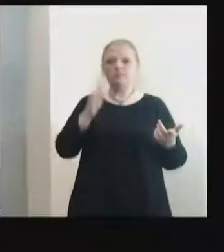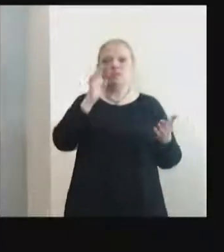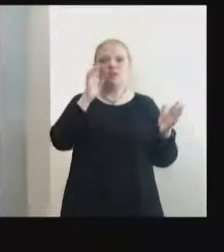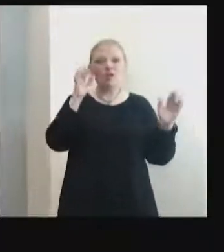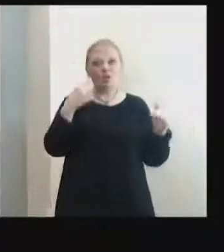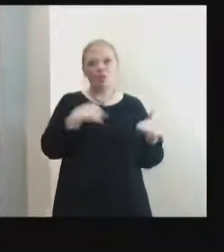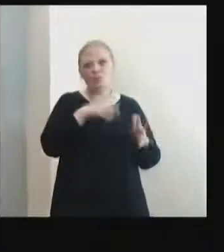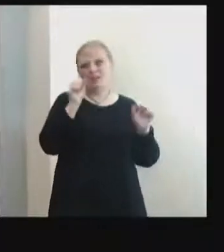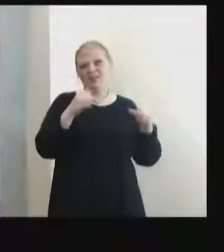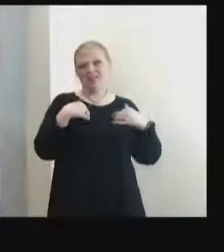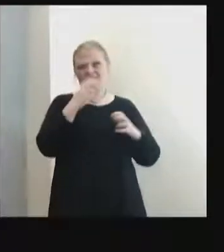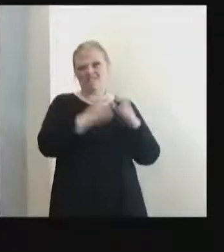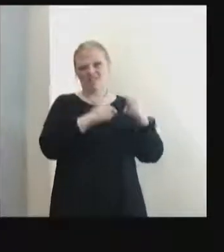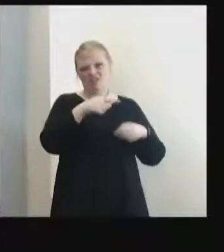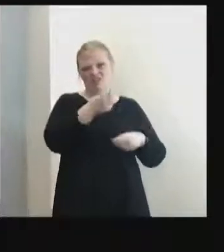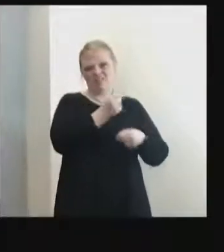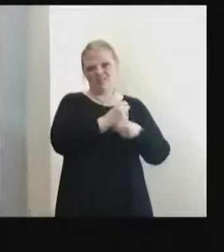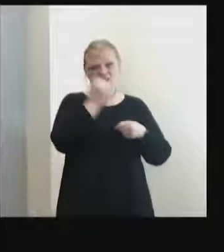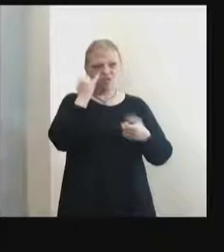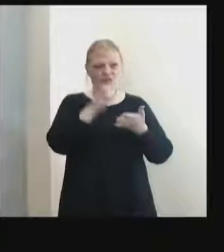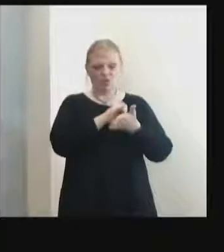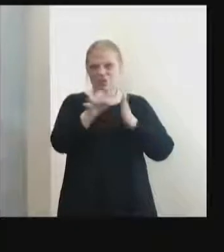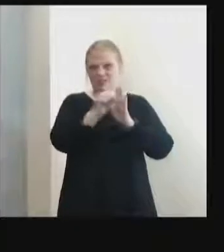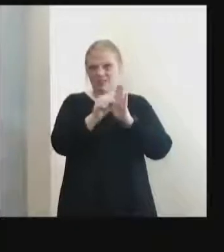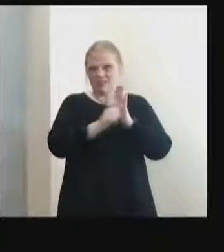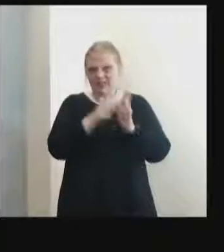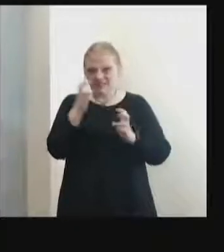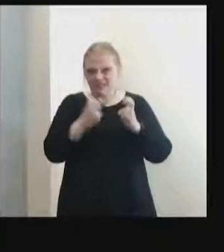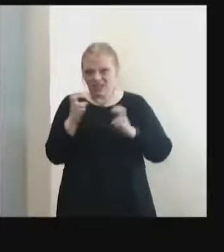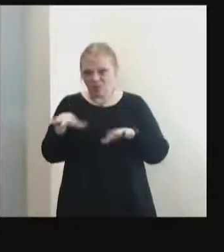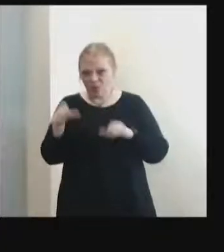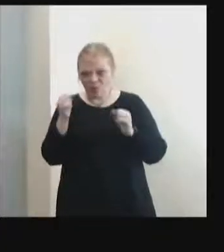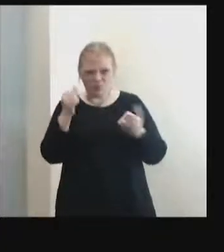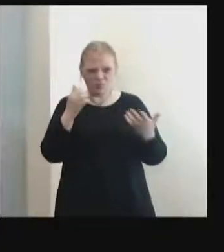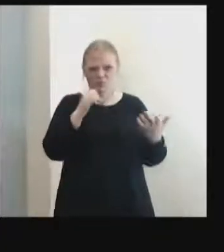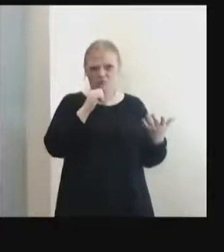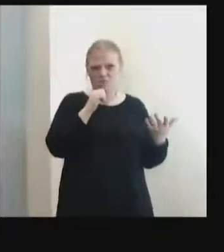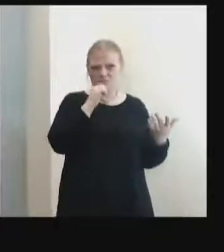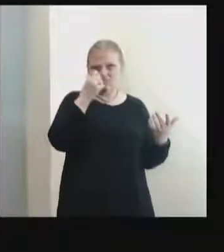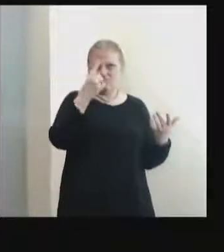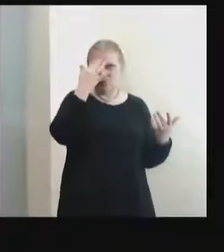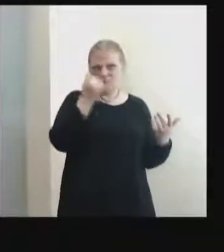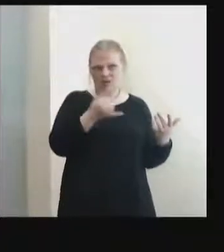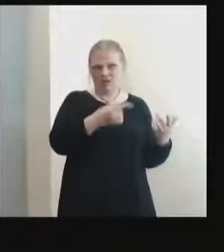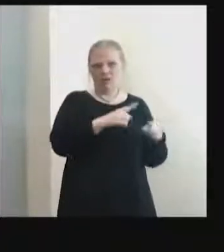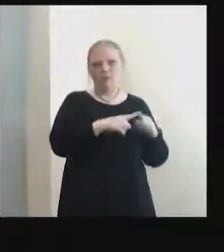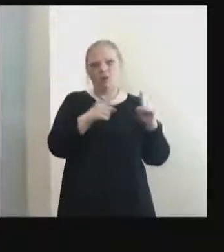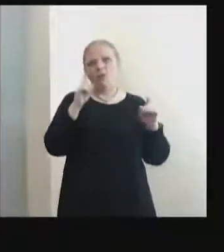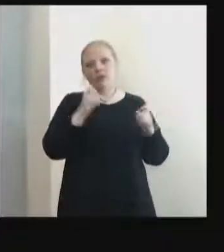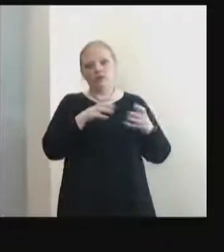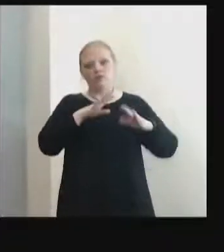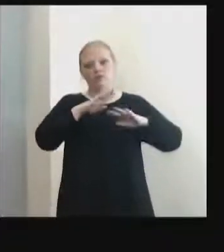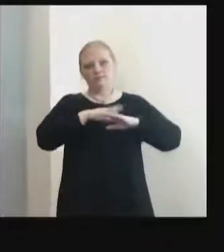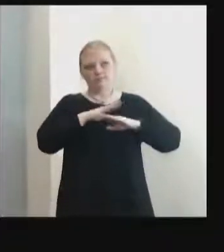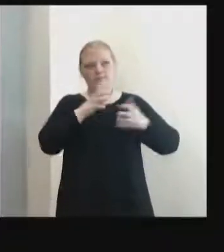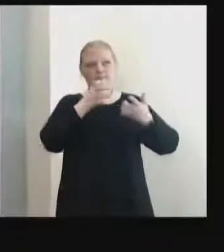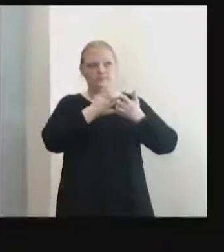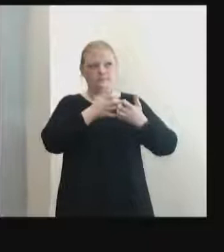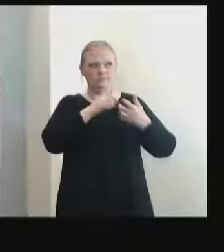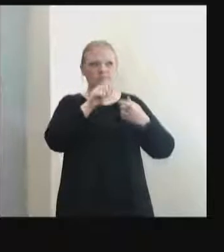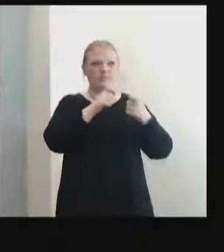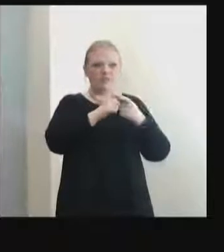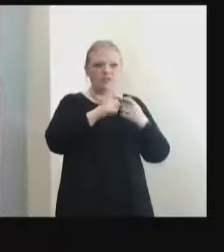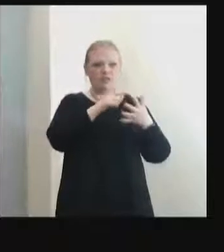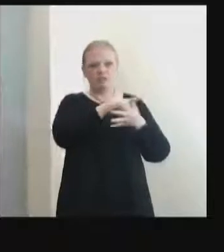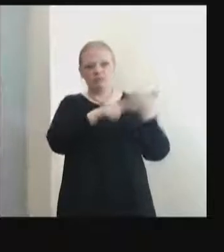have the Erie County Fair this year. If the New York State Fair is being held, I don't see why we could not, but we'd have to meet certain parameters to ensure the safety of